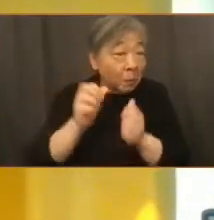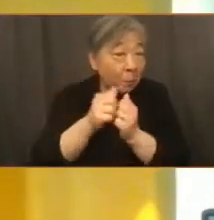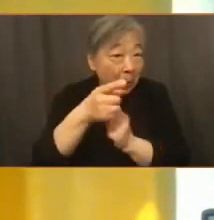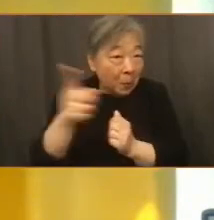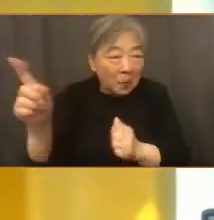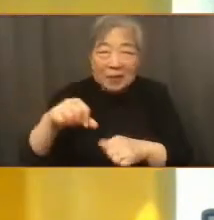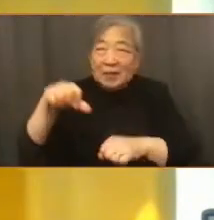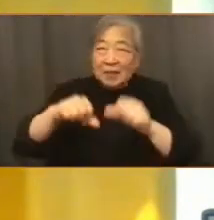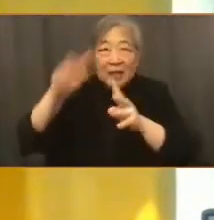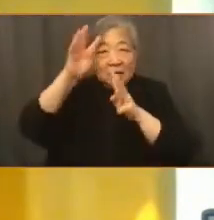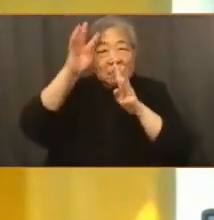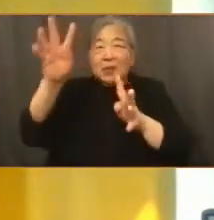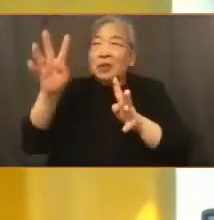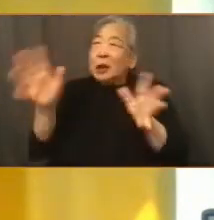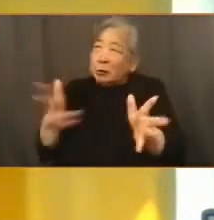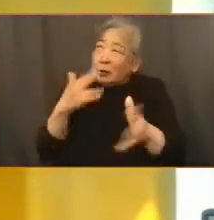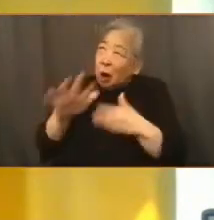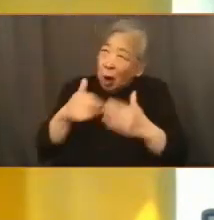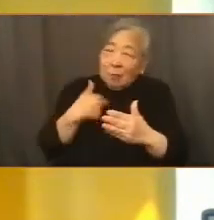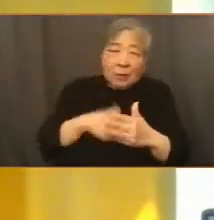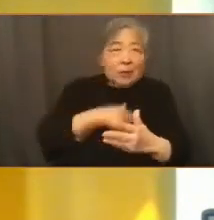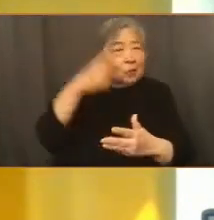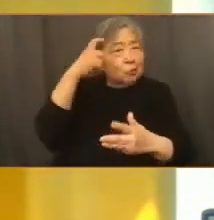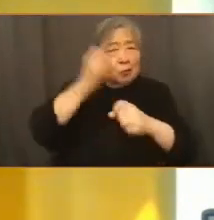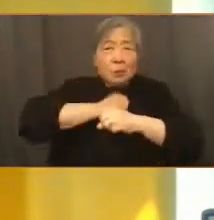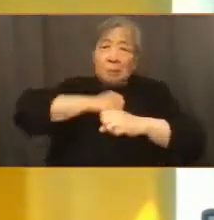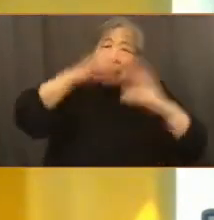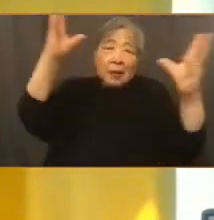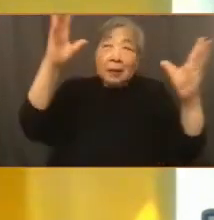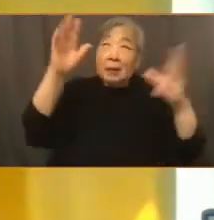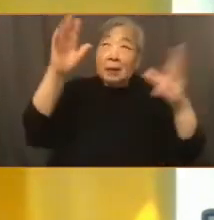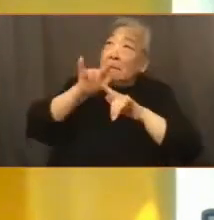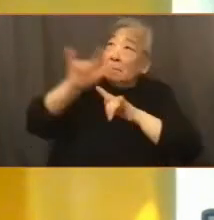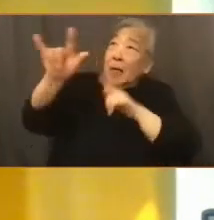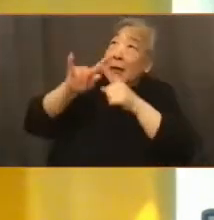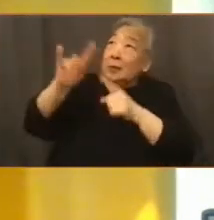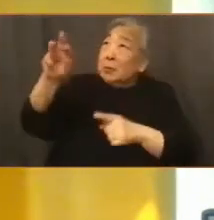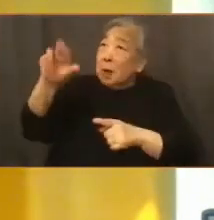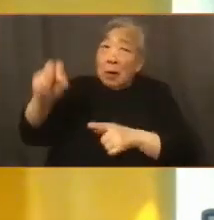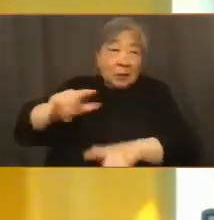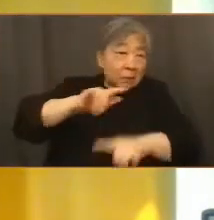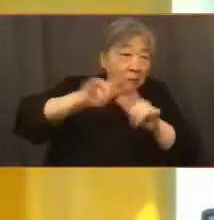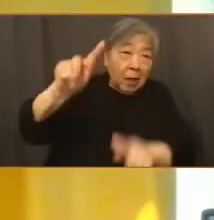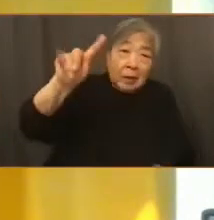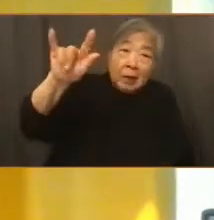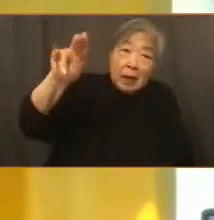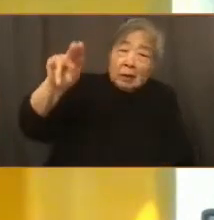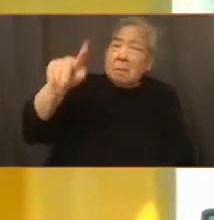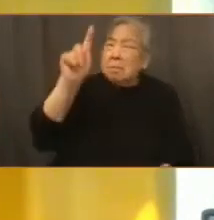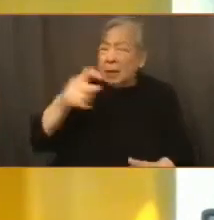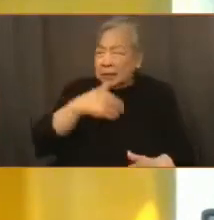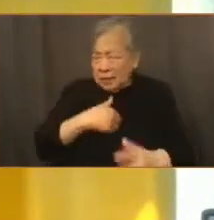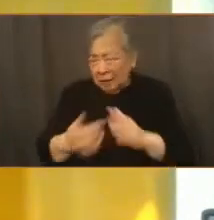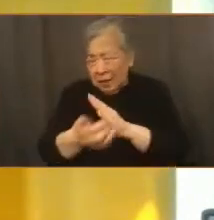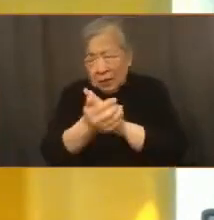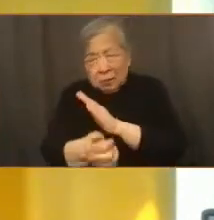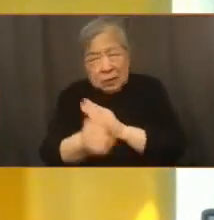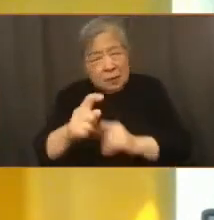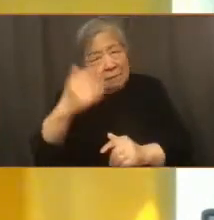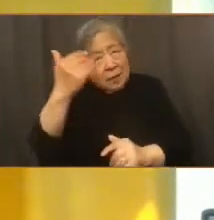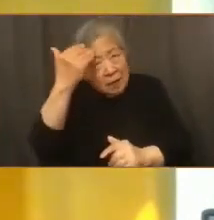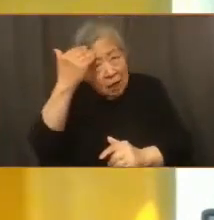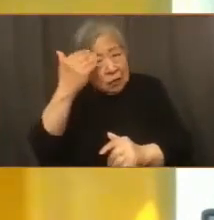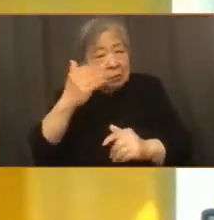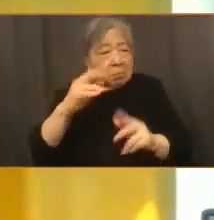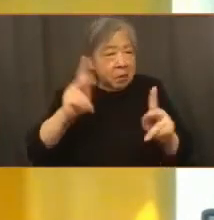to dream big, and we can't do things like fly on Mars or Titan without the expertise and knowledge of those around the agency.